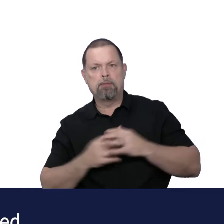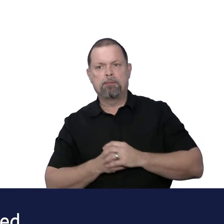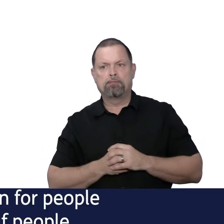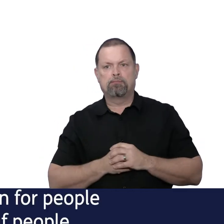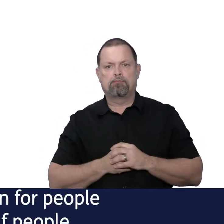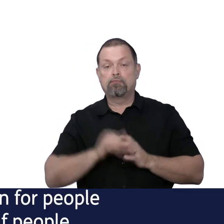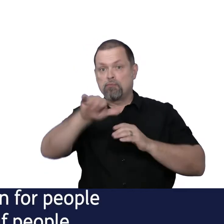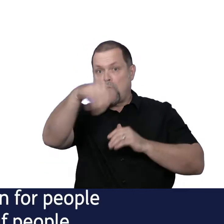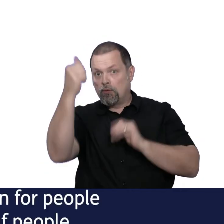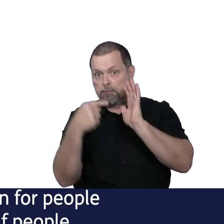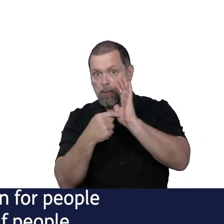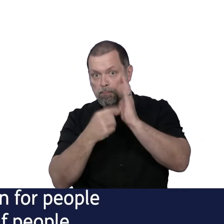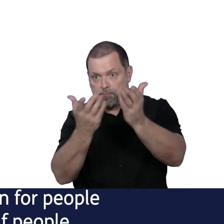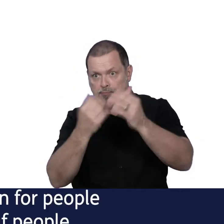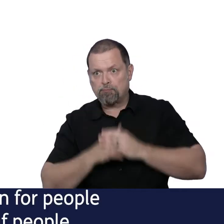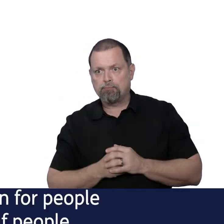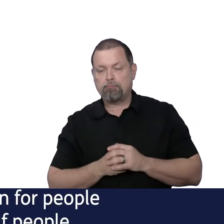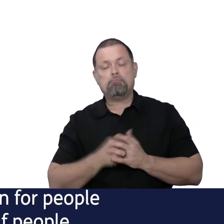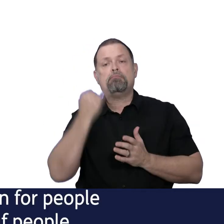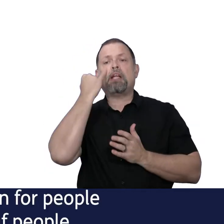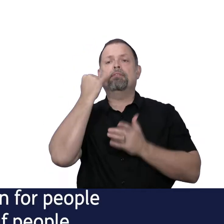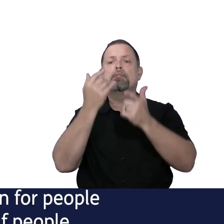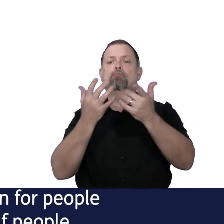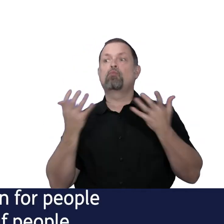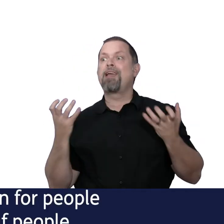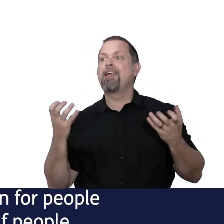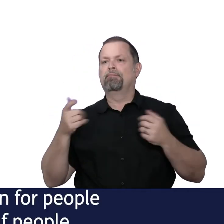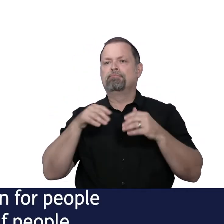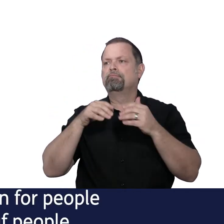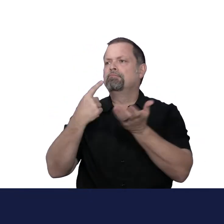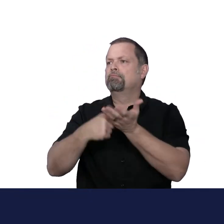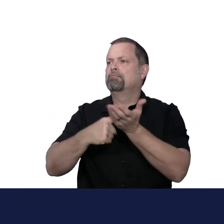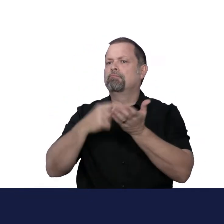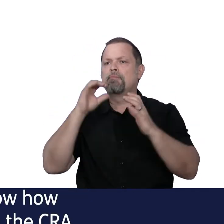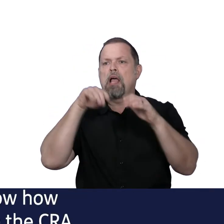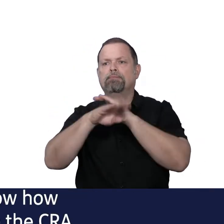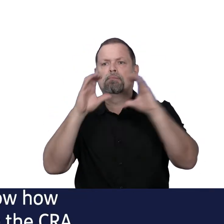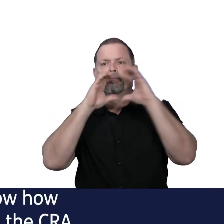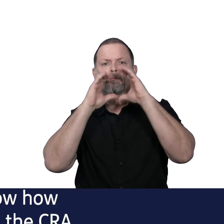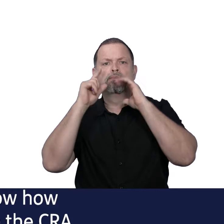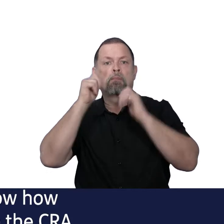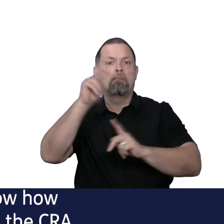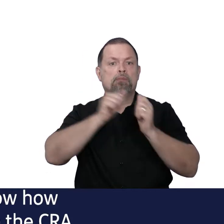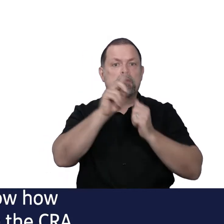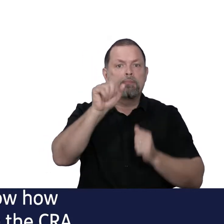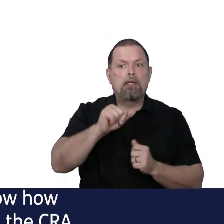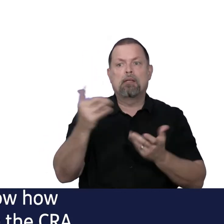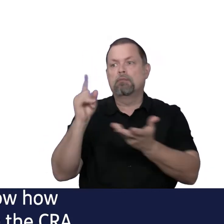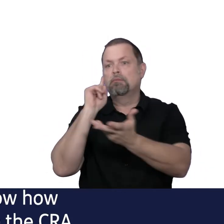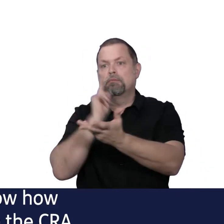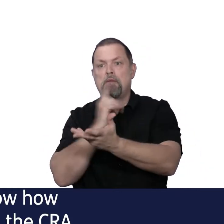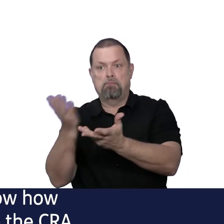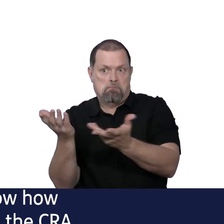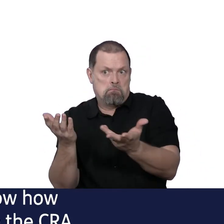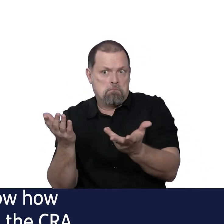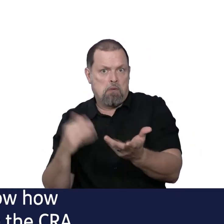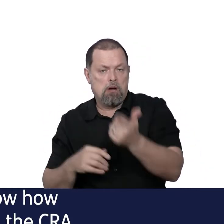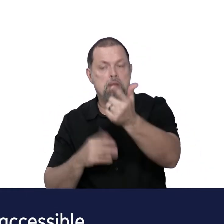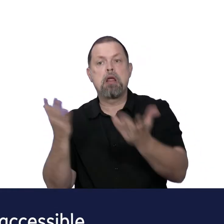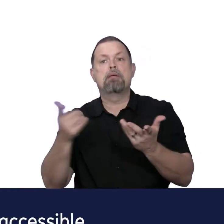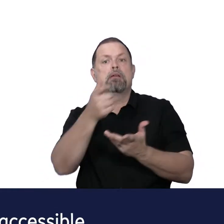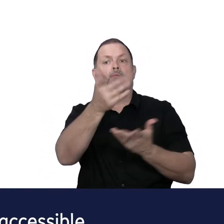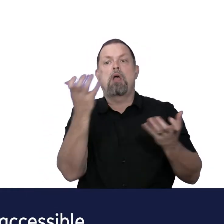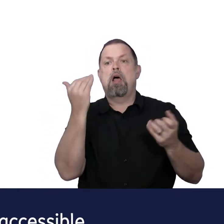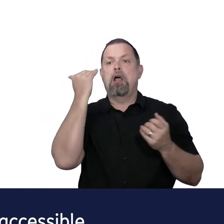you're interested in accessible communication for people with disabilities and deaf people. Maybe you want to know how a government office, like the